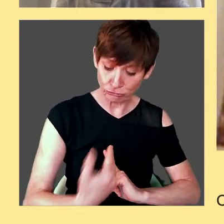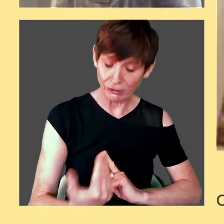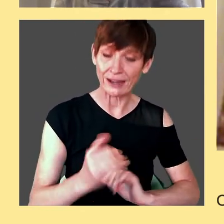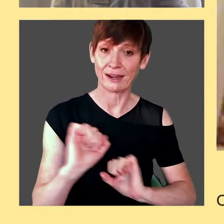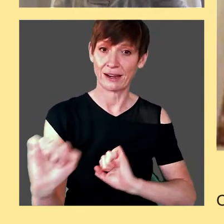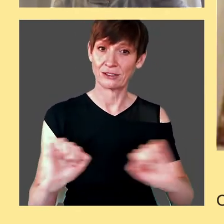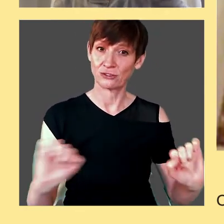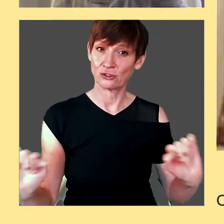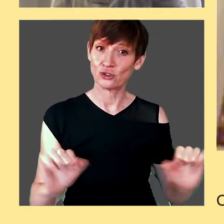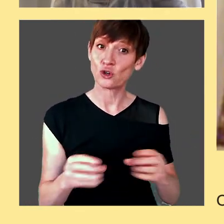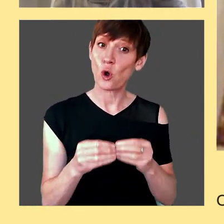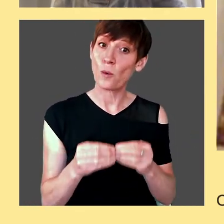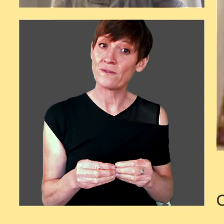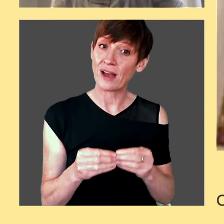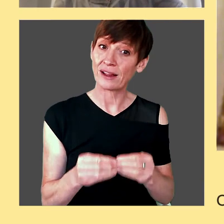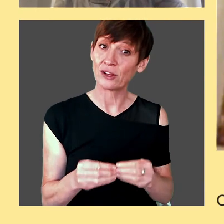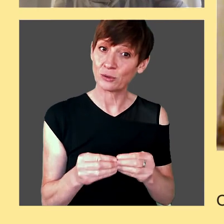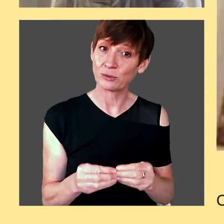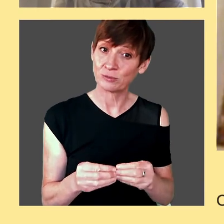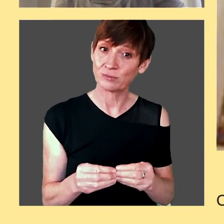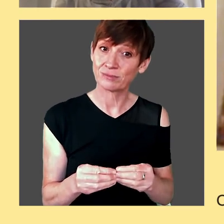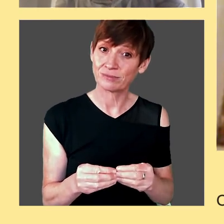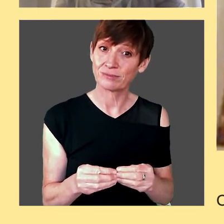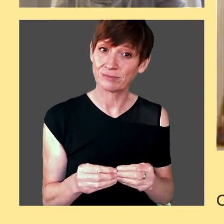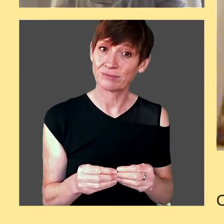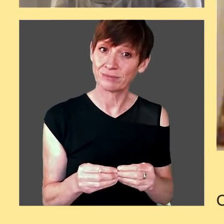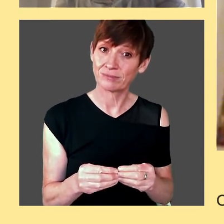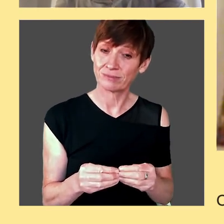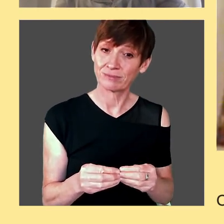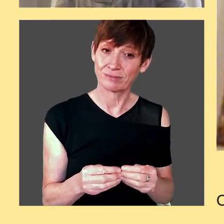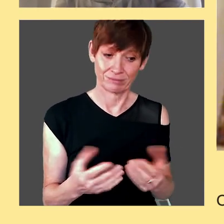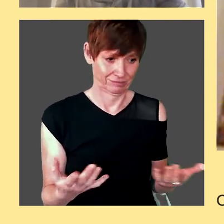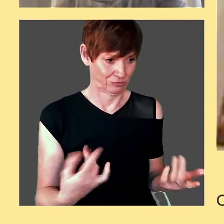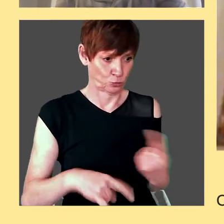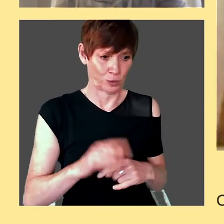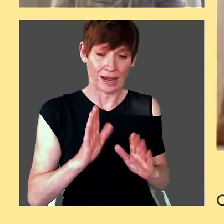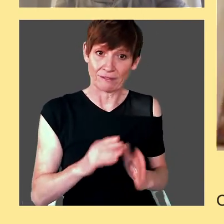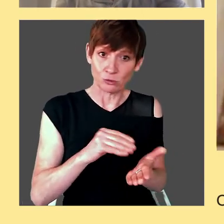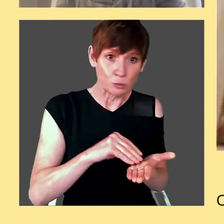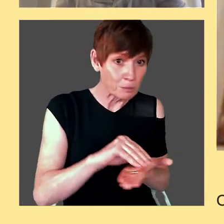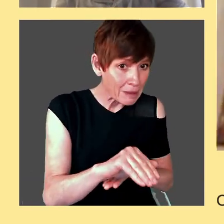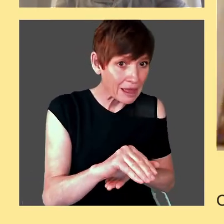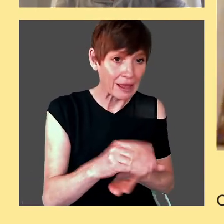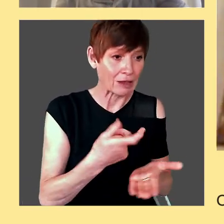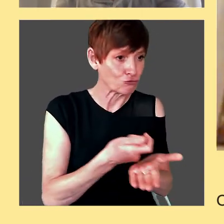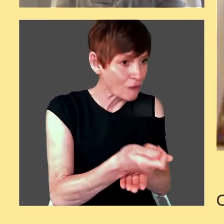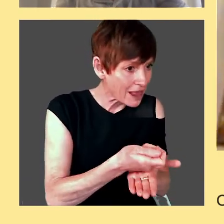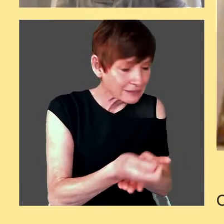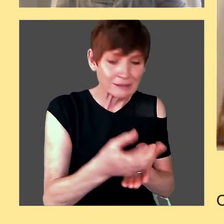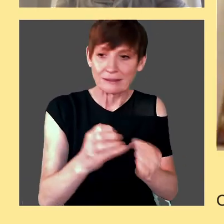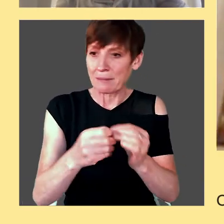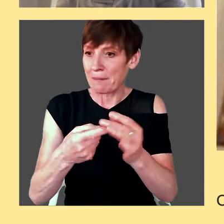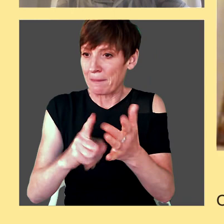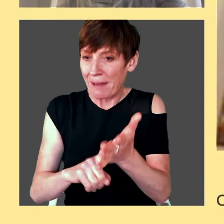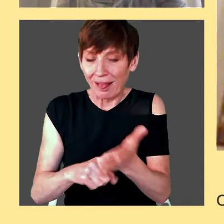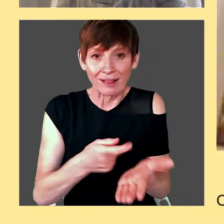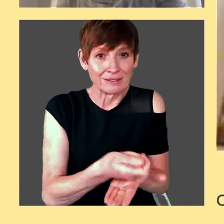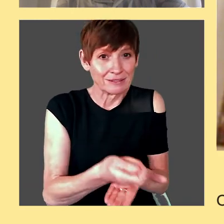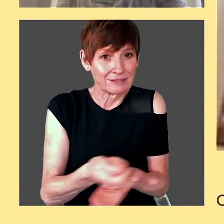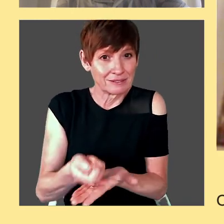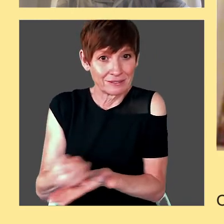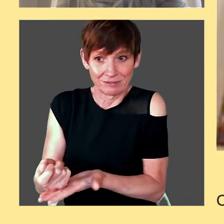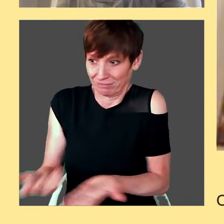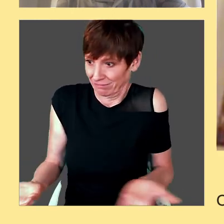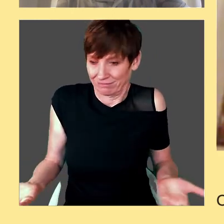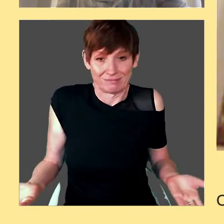precious things we put. We have to get something, to paying bills, to paying rents, you know. That kind of thing is not